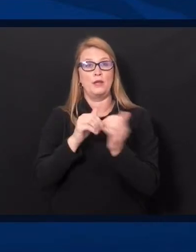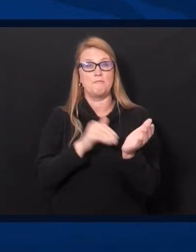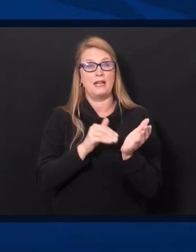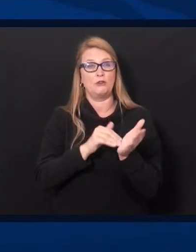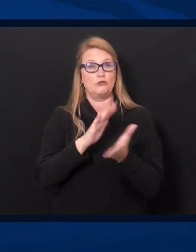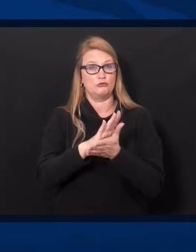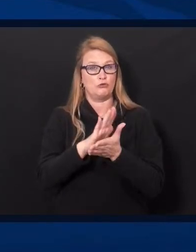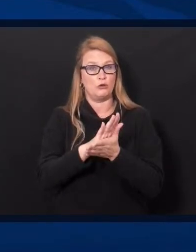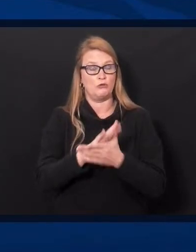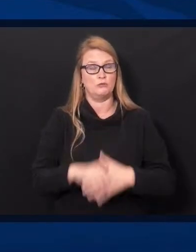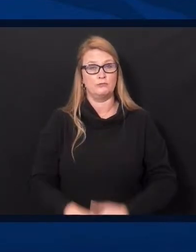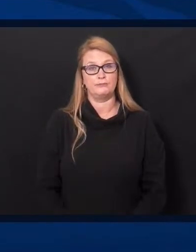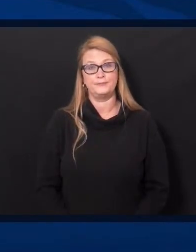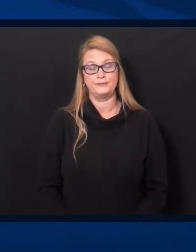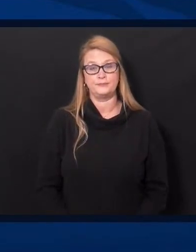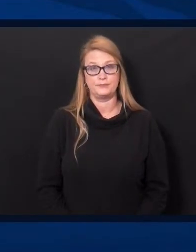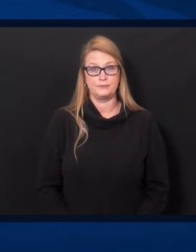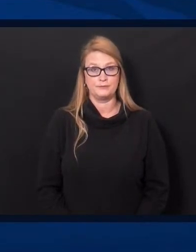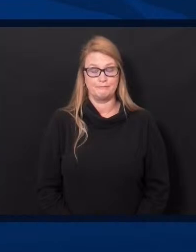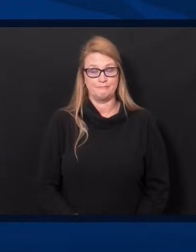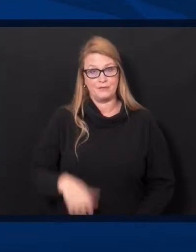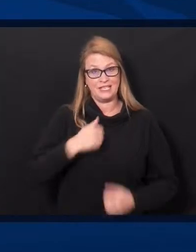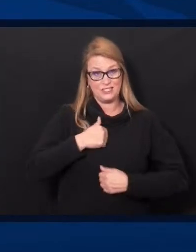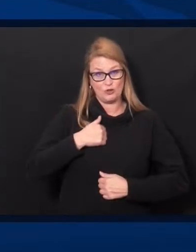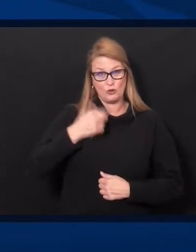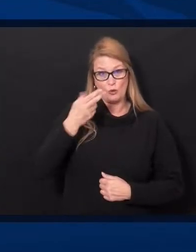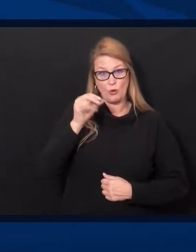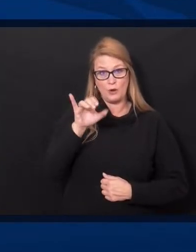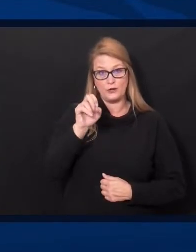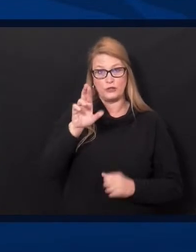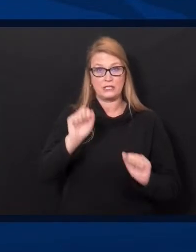you. General, you go, please.